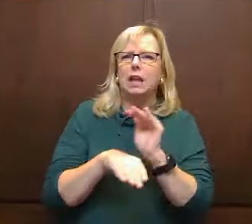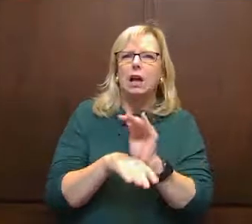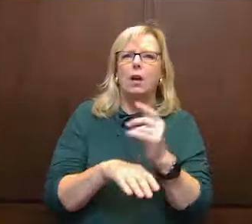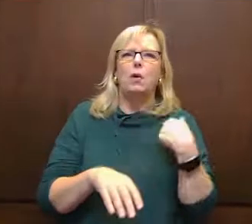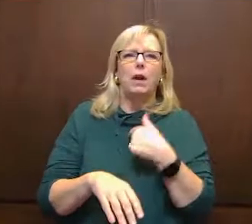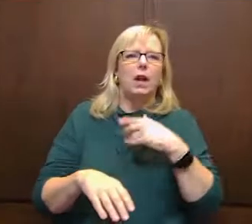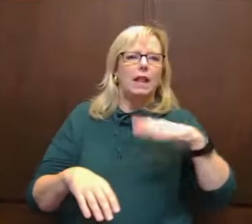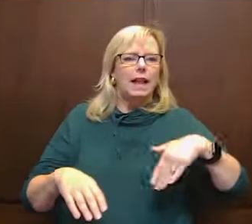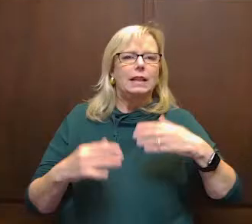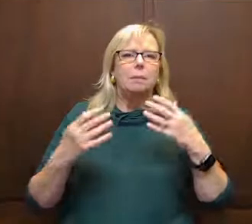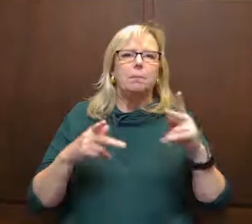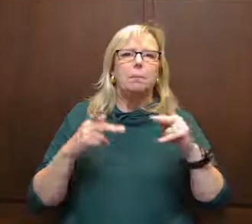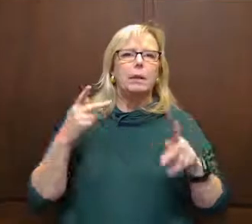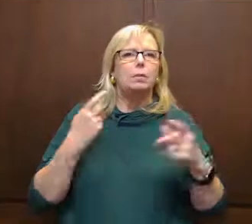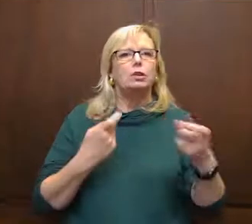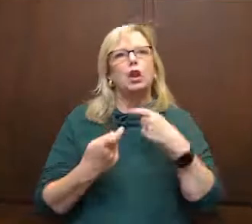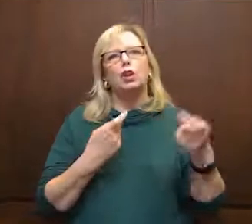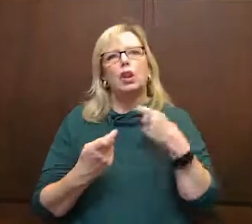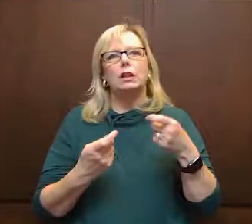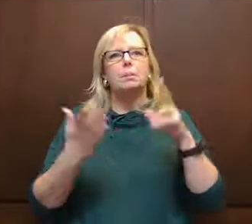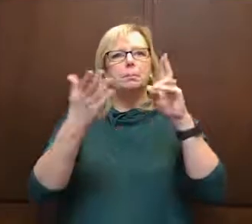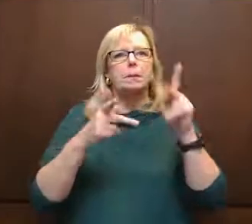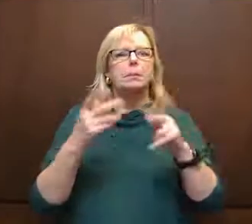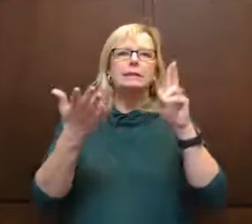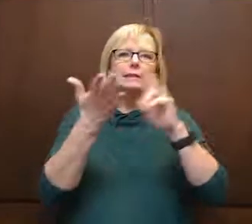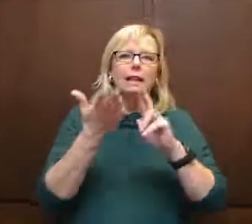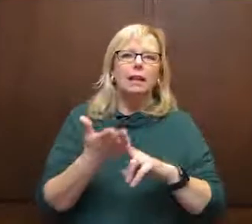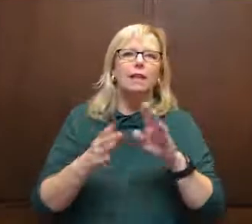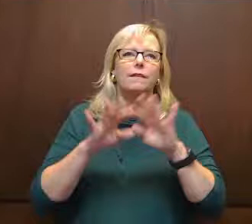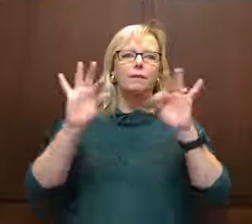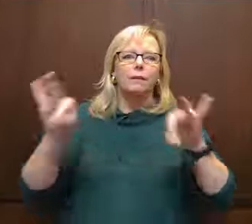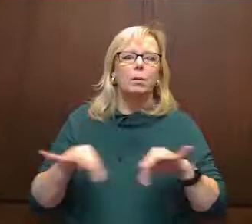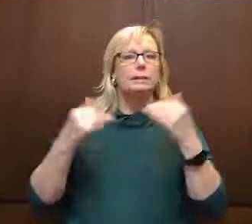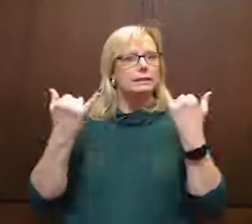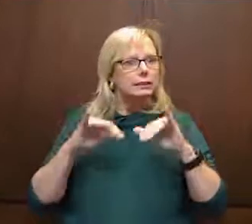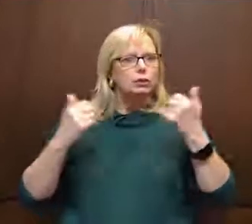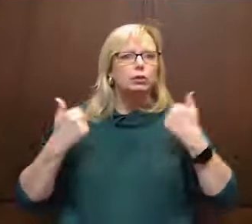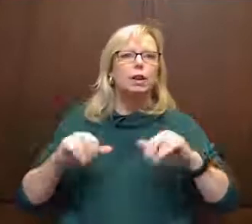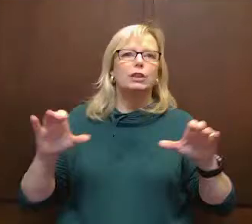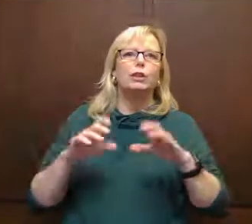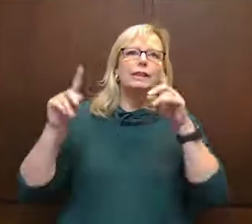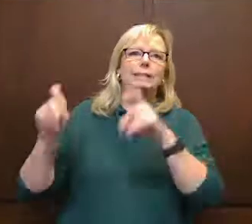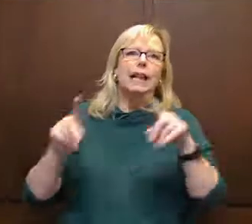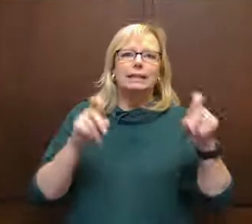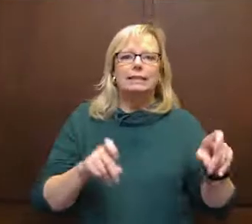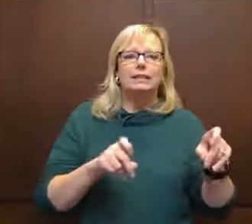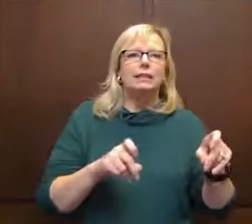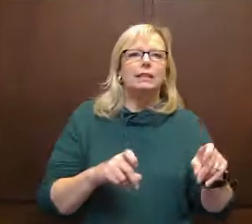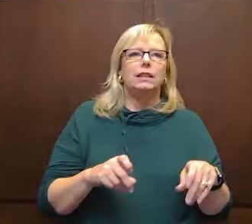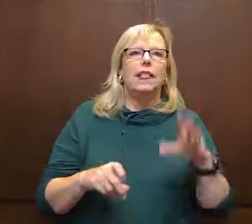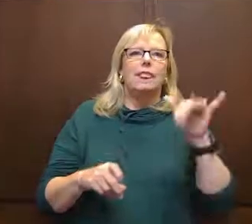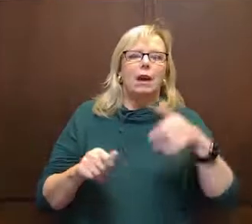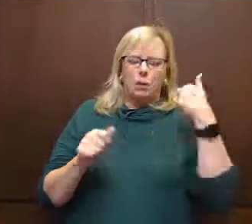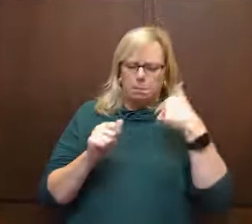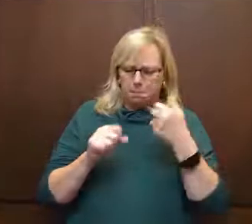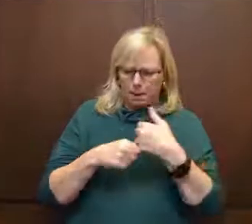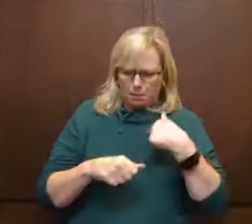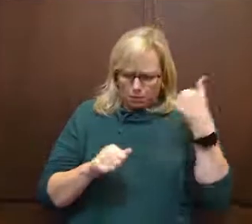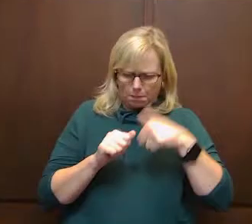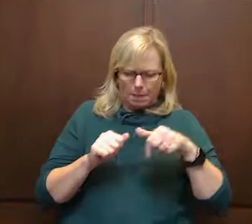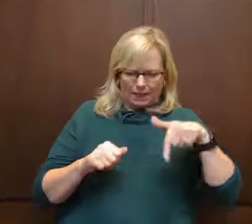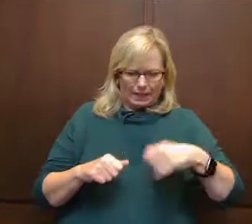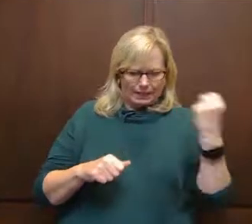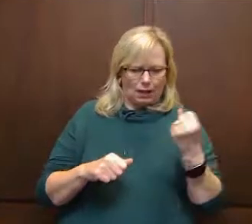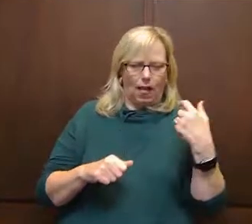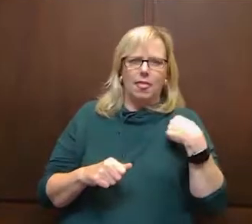were calling. We were still signing them up on the form that's available. And still trying to do the testing. That reminds me, this Saturday,